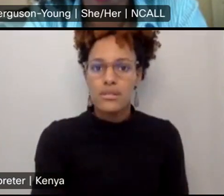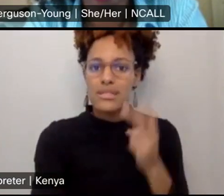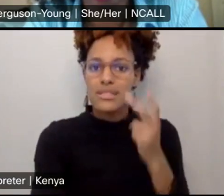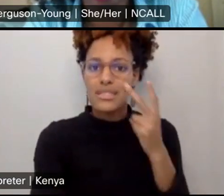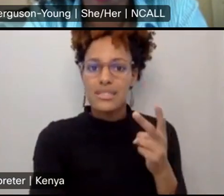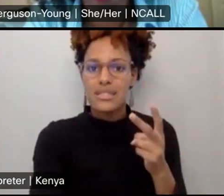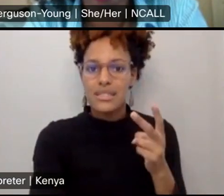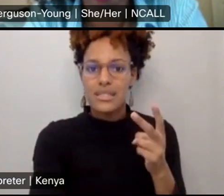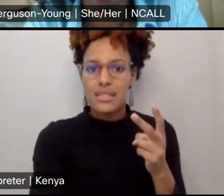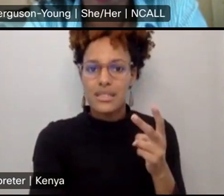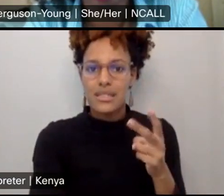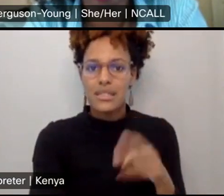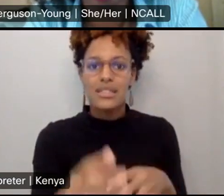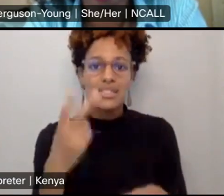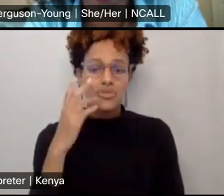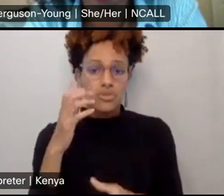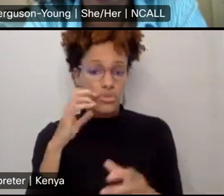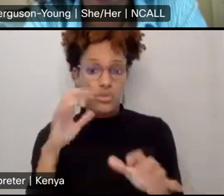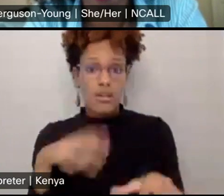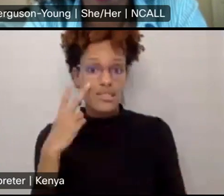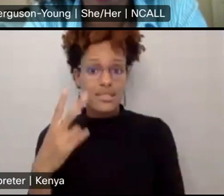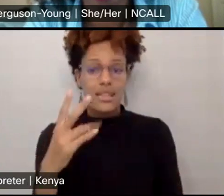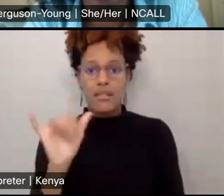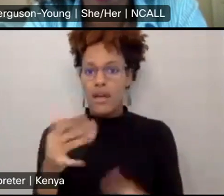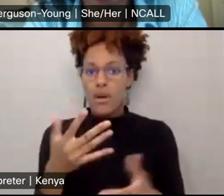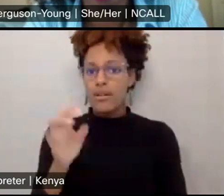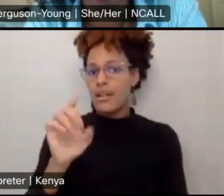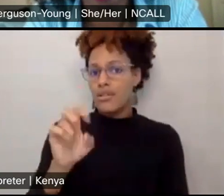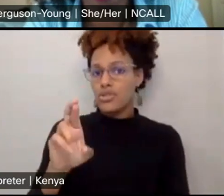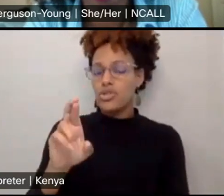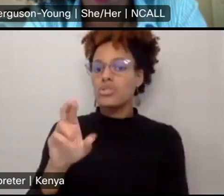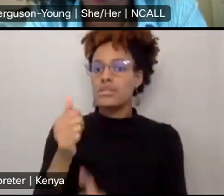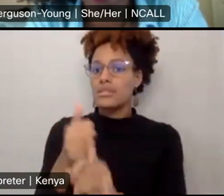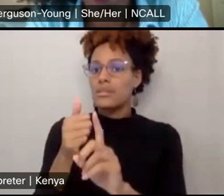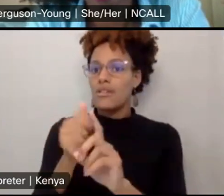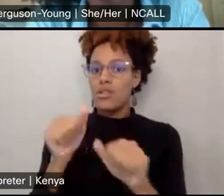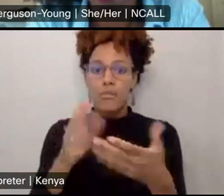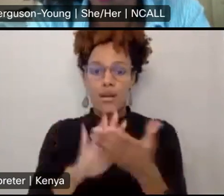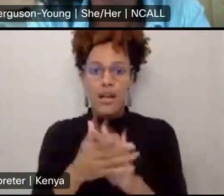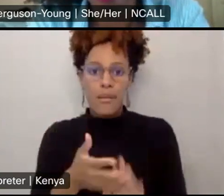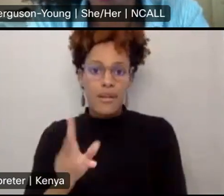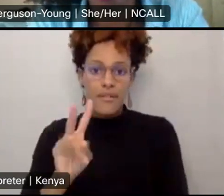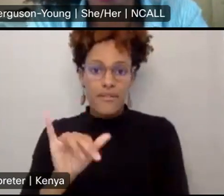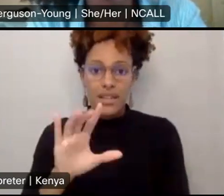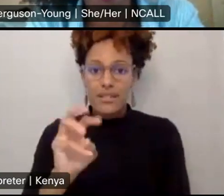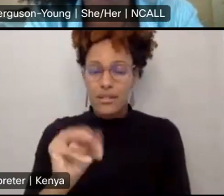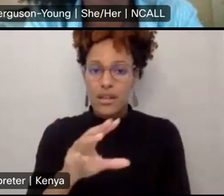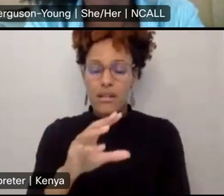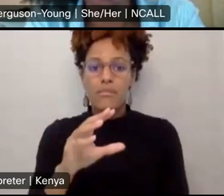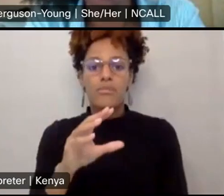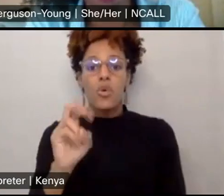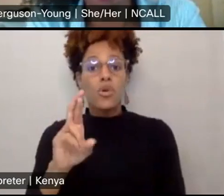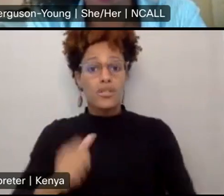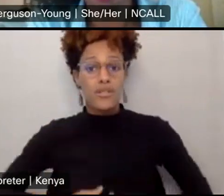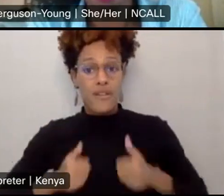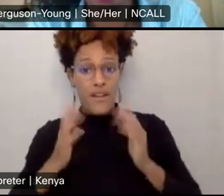elders could be victims or survivors of sexual assault later in life.